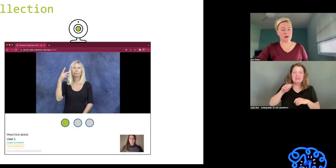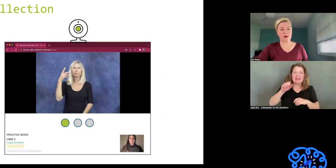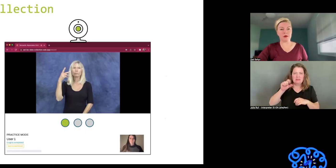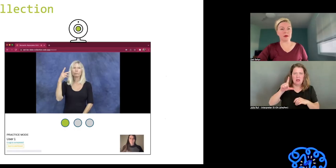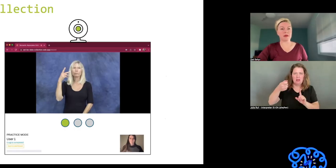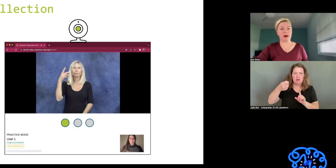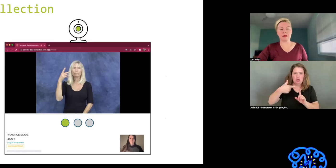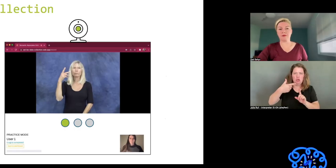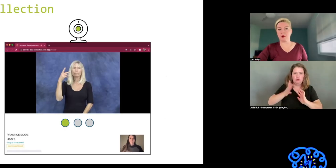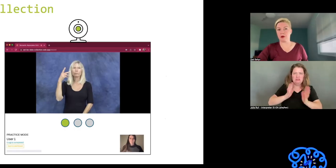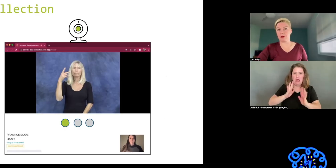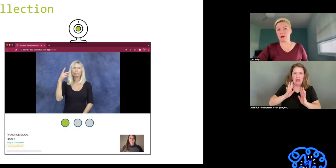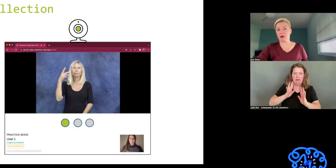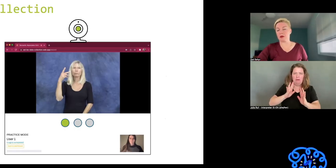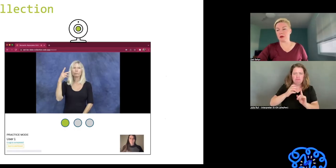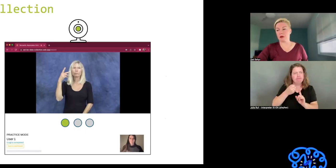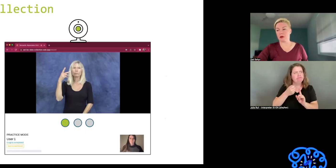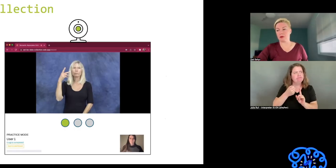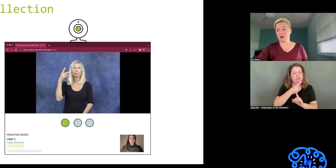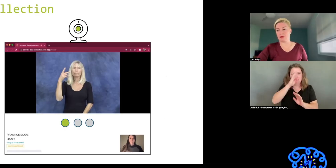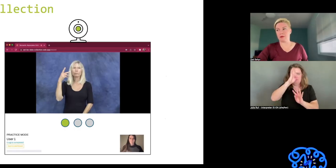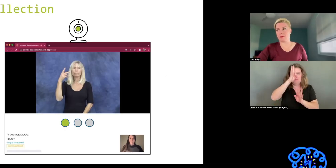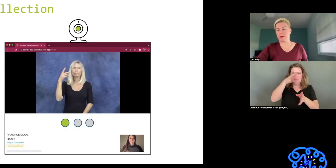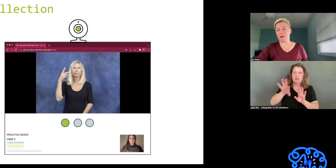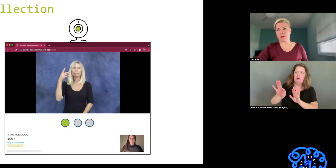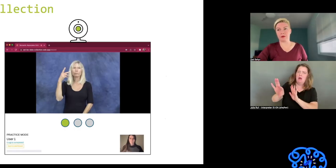that was randomly selected from the